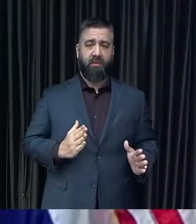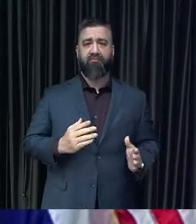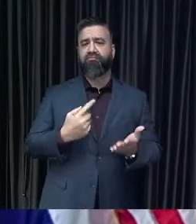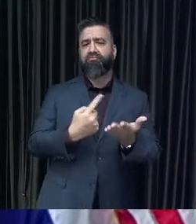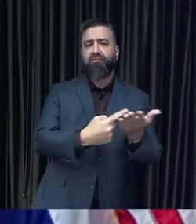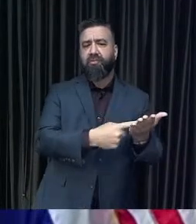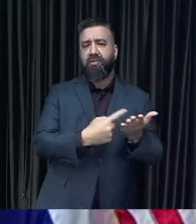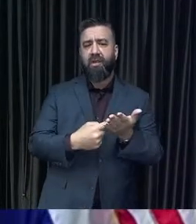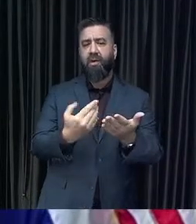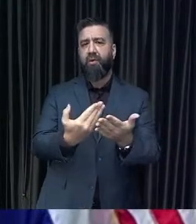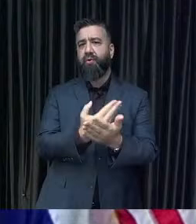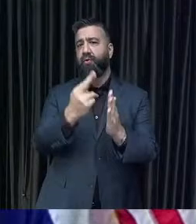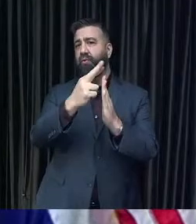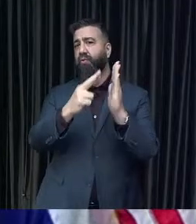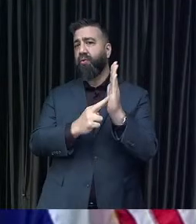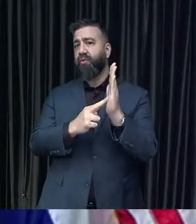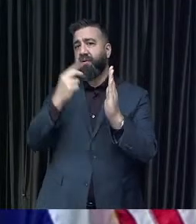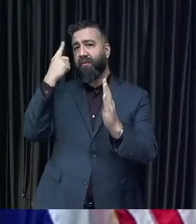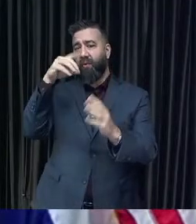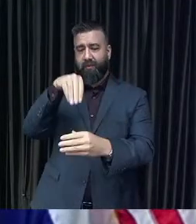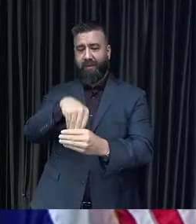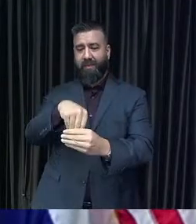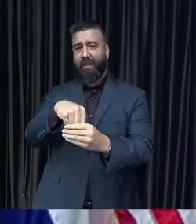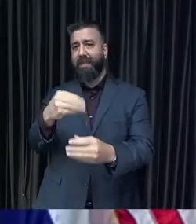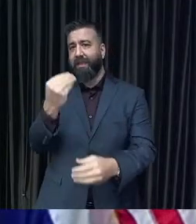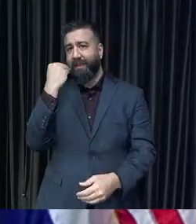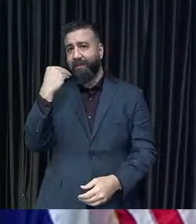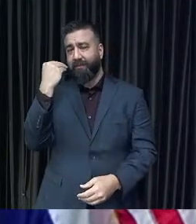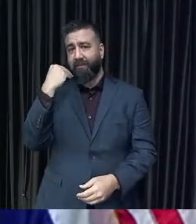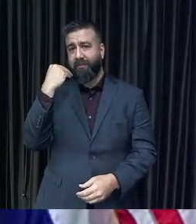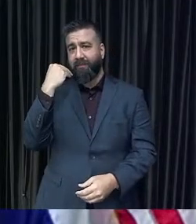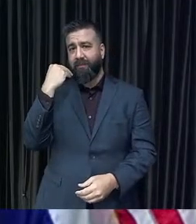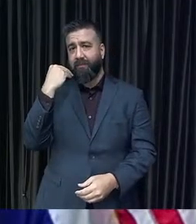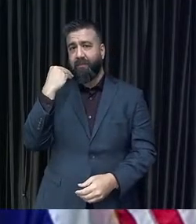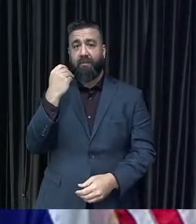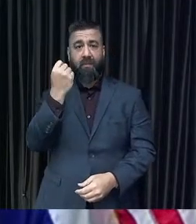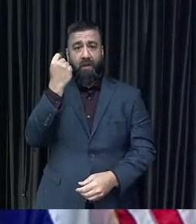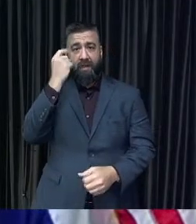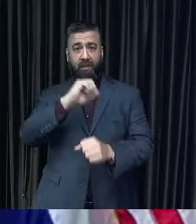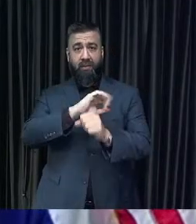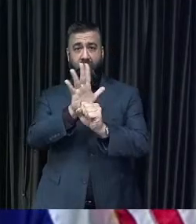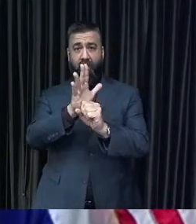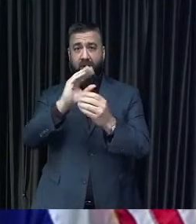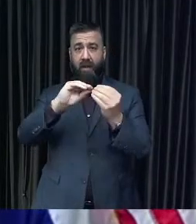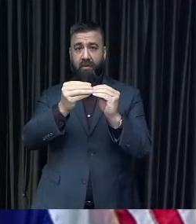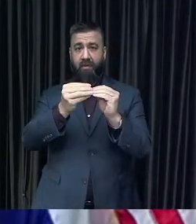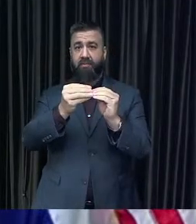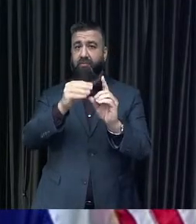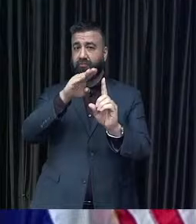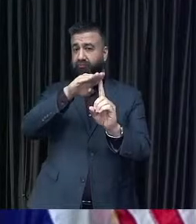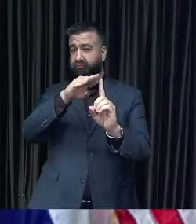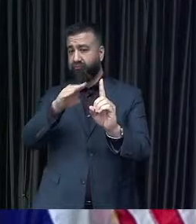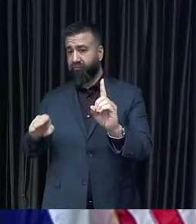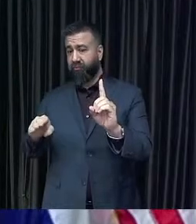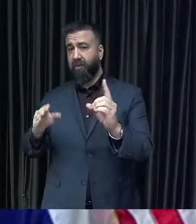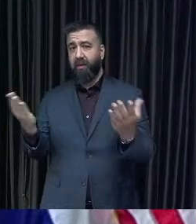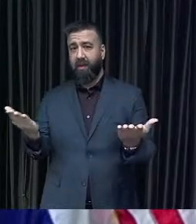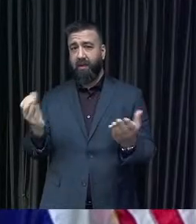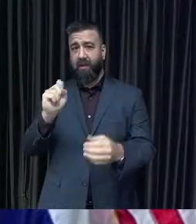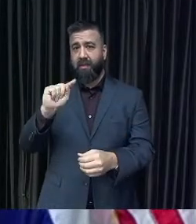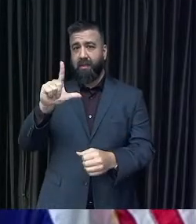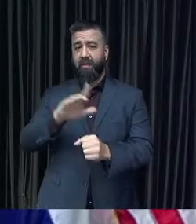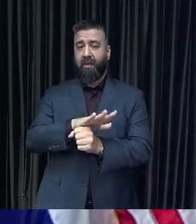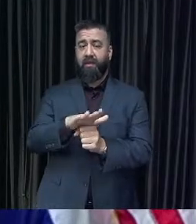safety protocols for indoor dining. And because new cases continue to fall in St. Louis County, today I can announce that the